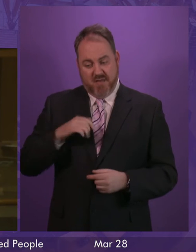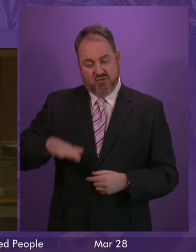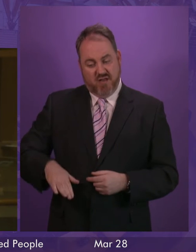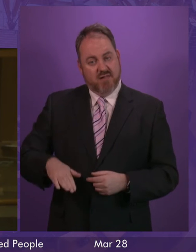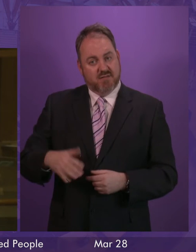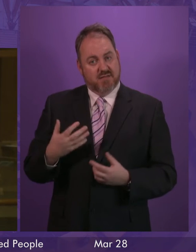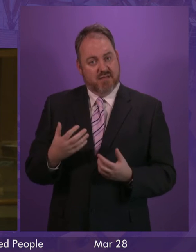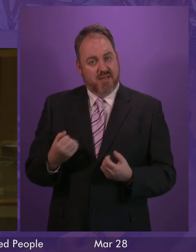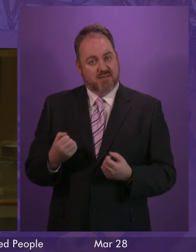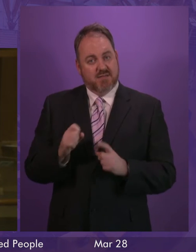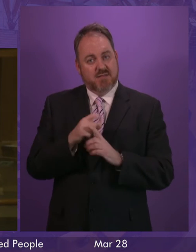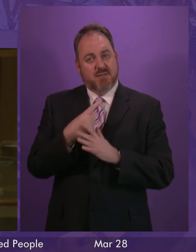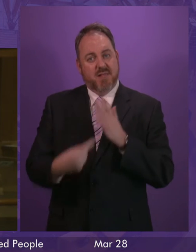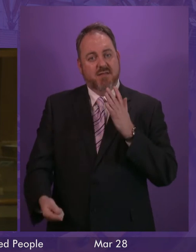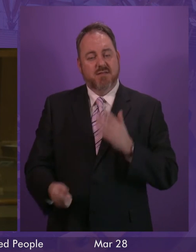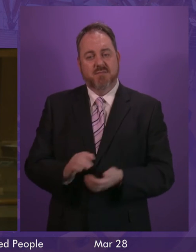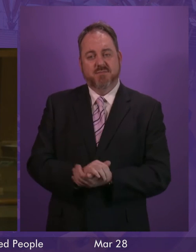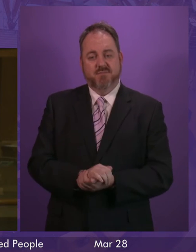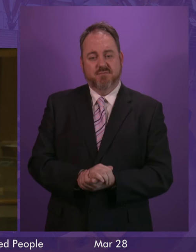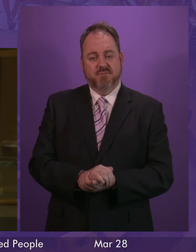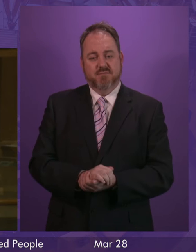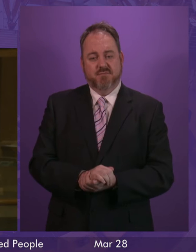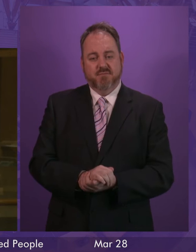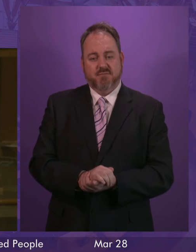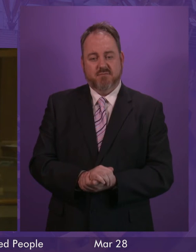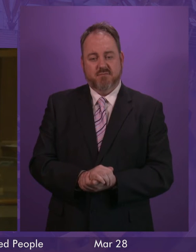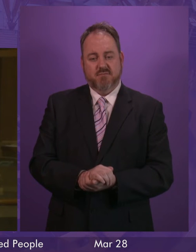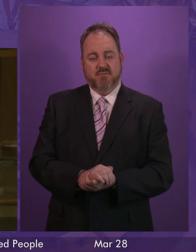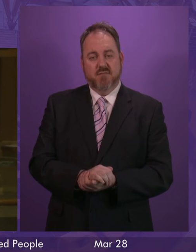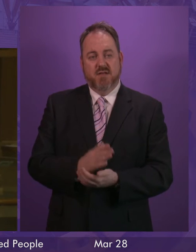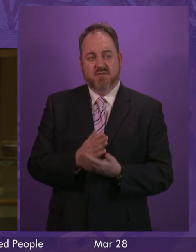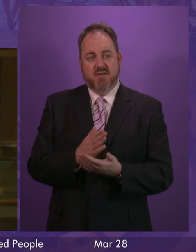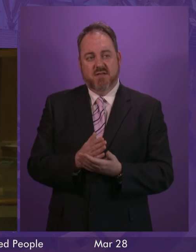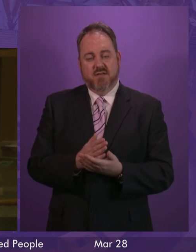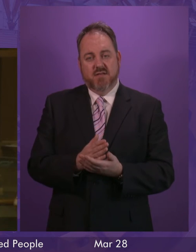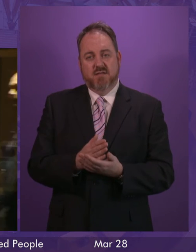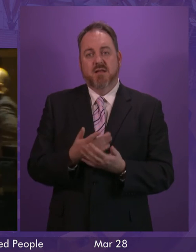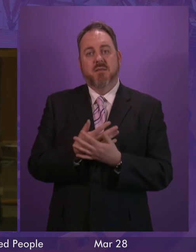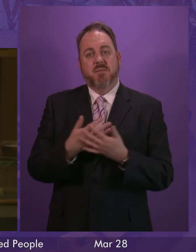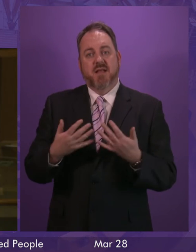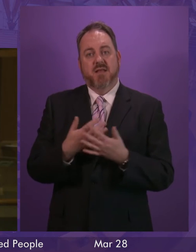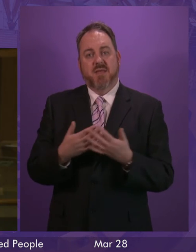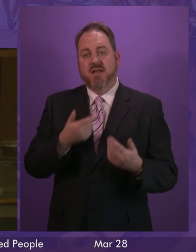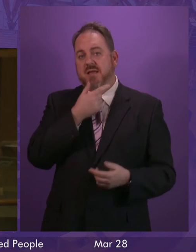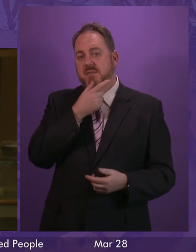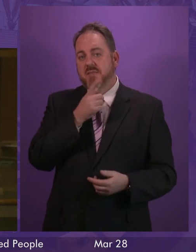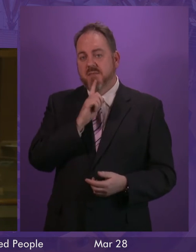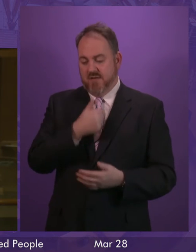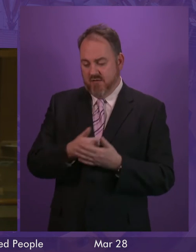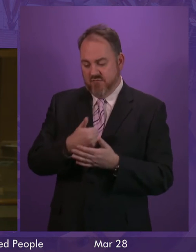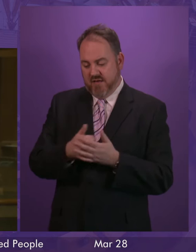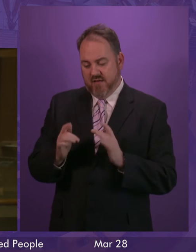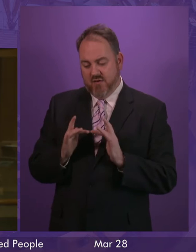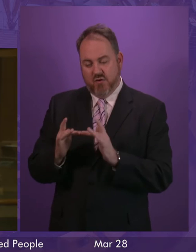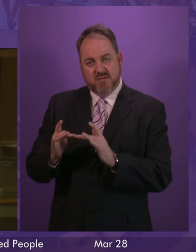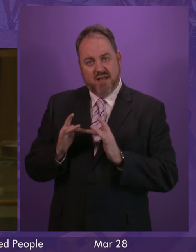child. And in that respect, many of the families and individuals who I come into contact with on a regular